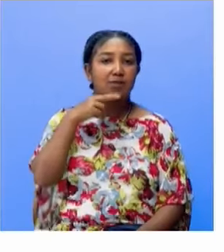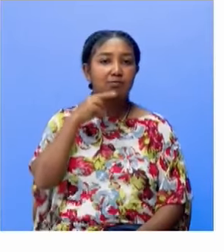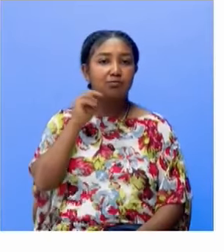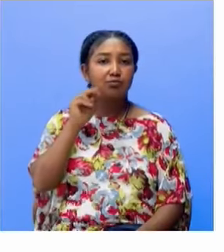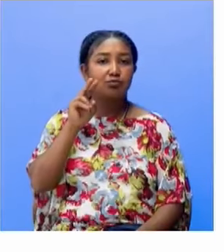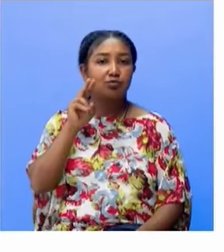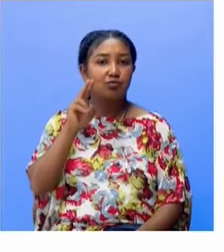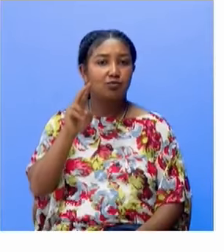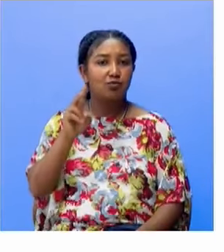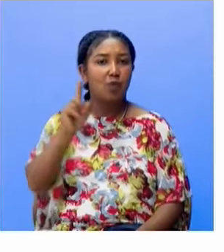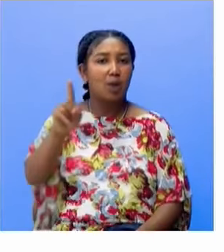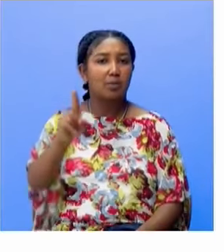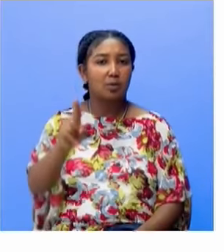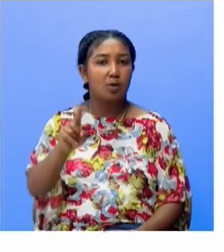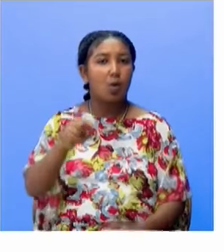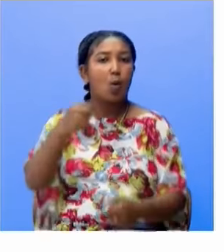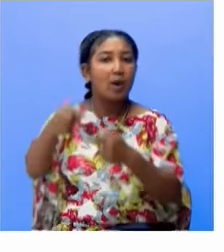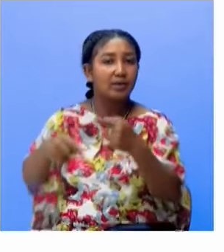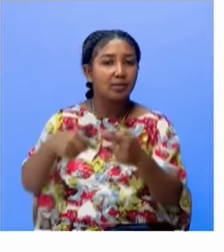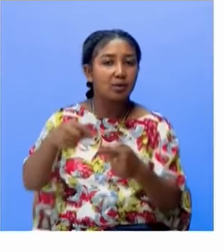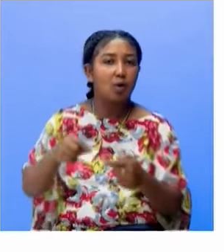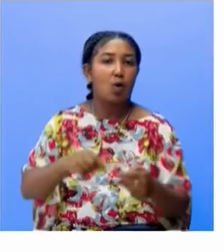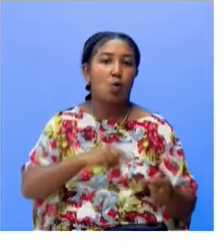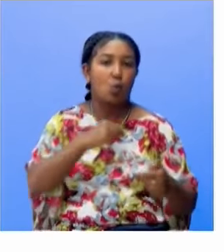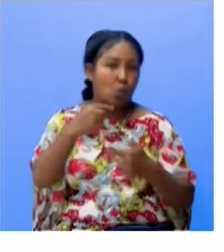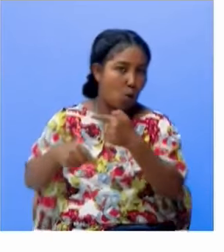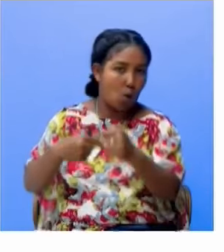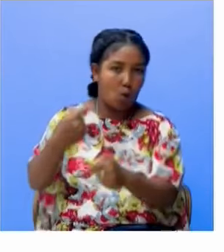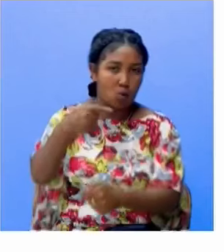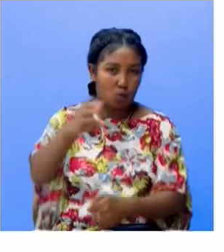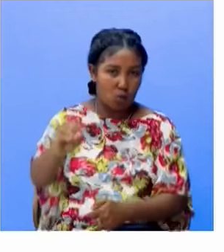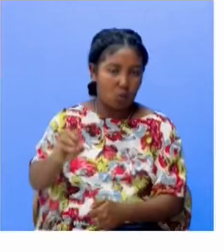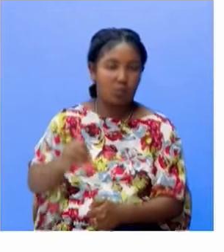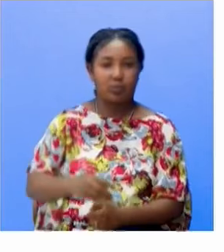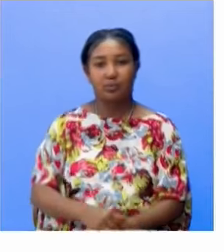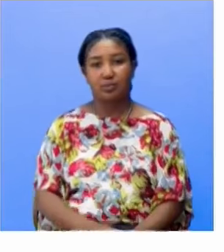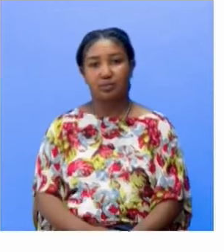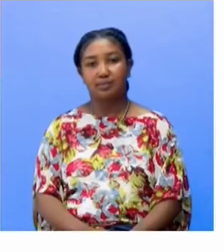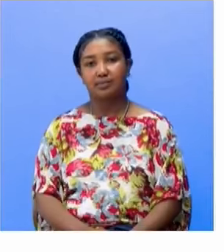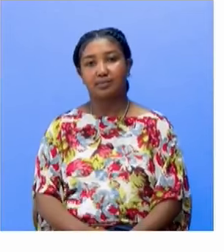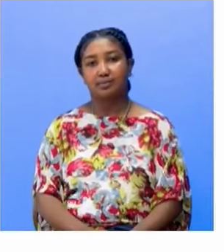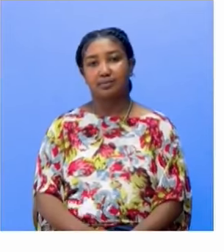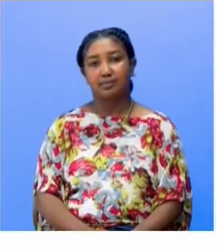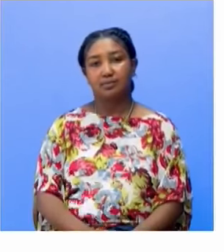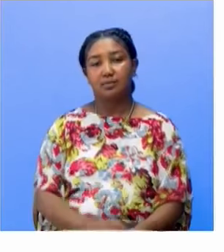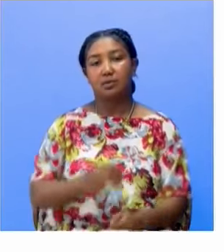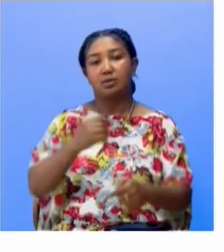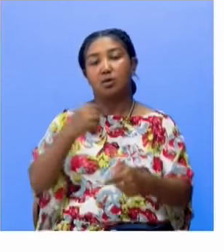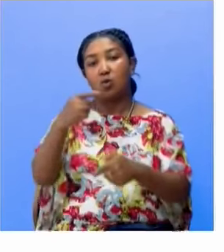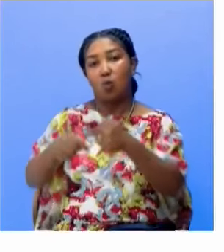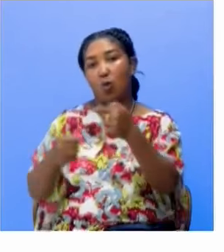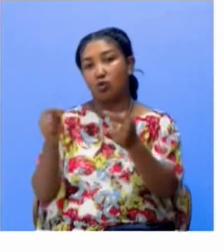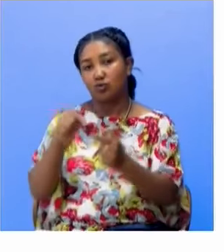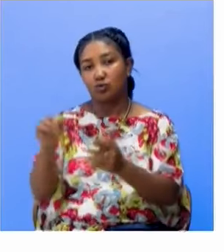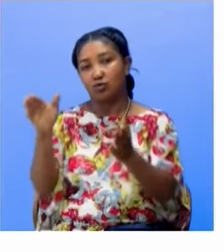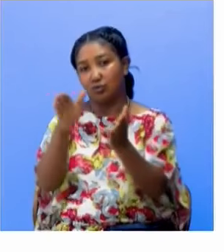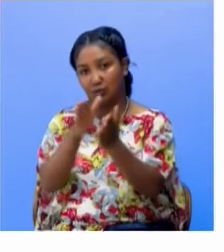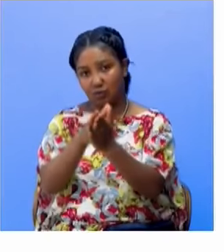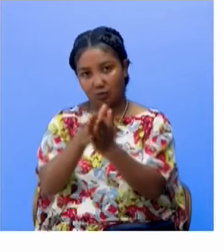went? Go. Nice. We didn't go to